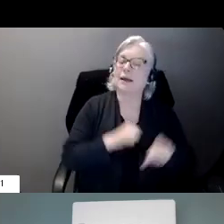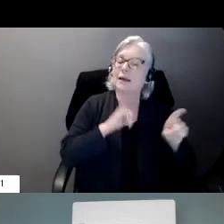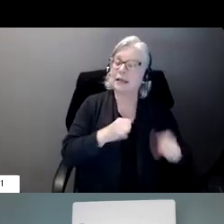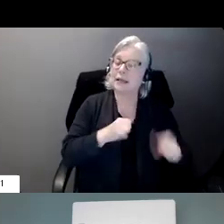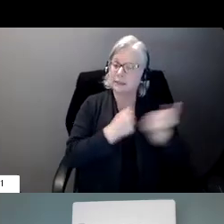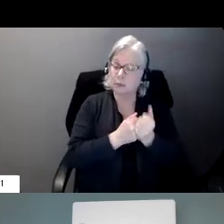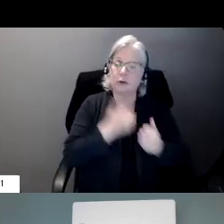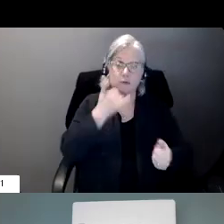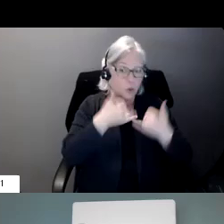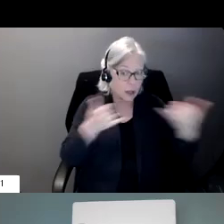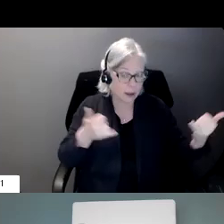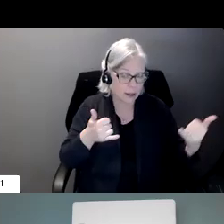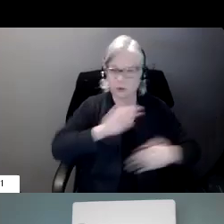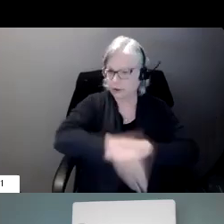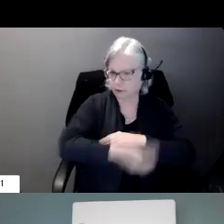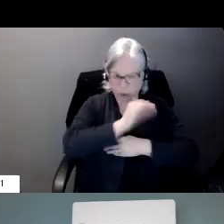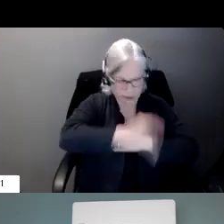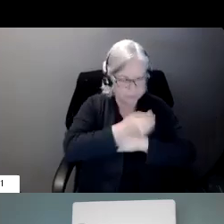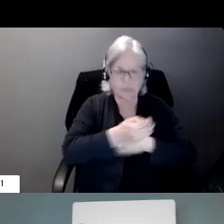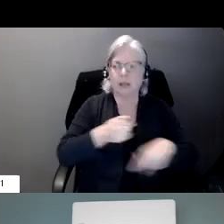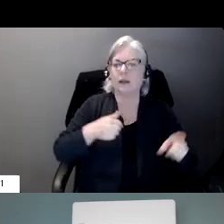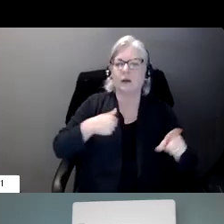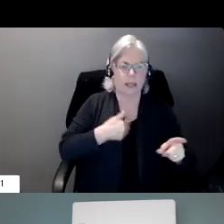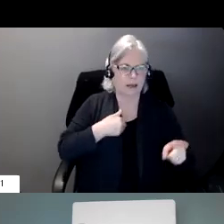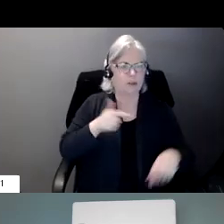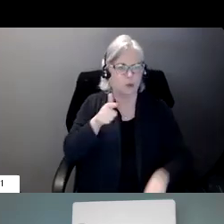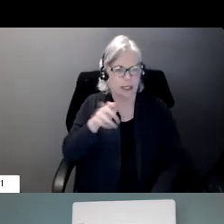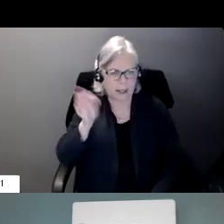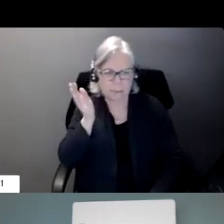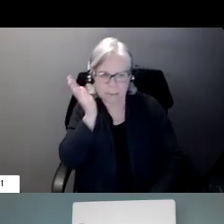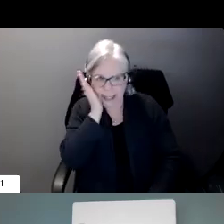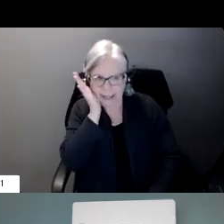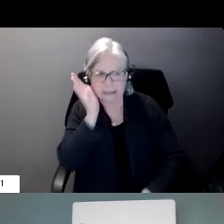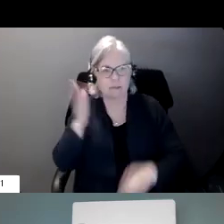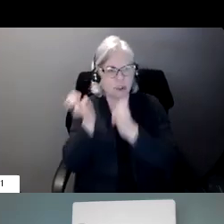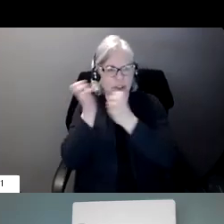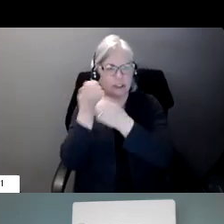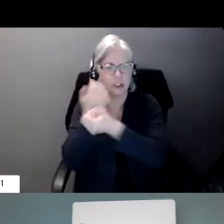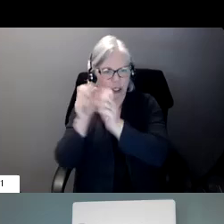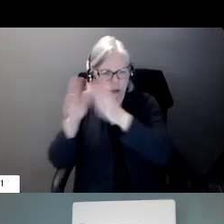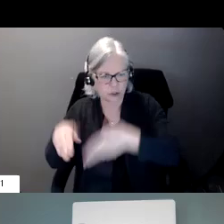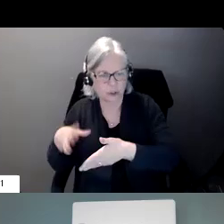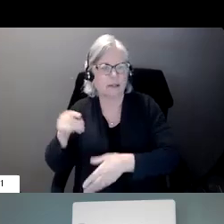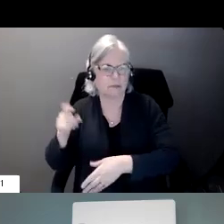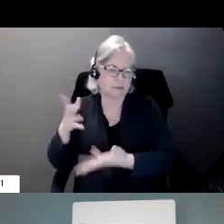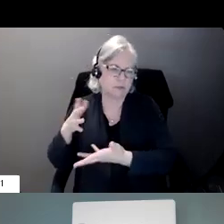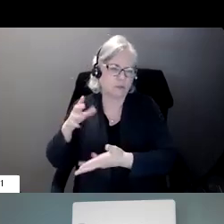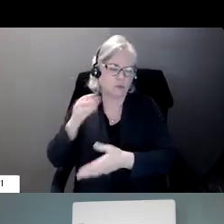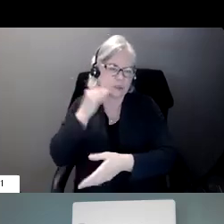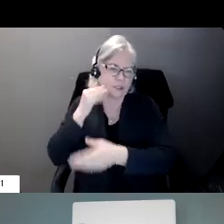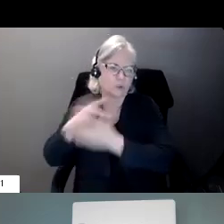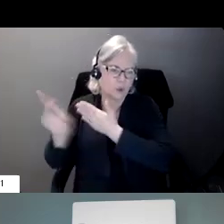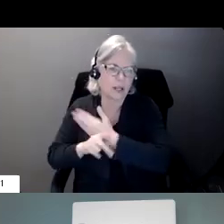support phone line. We have a 29-bed emergency shelter and residential program. We also do a coordinated community